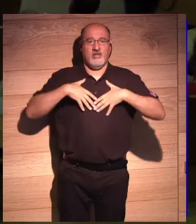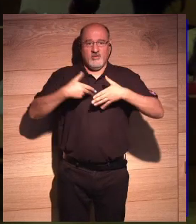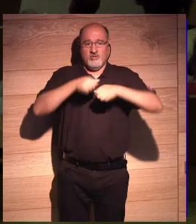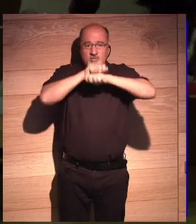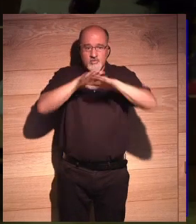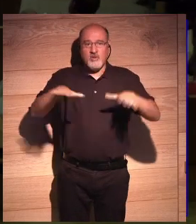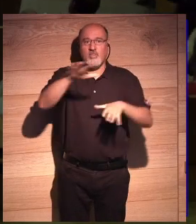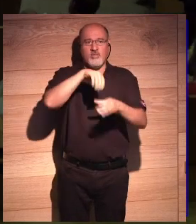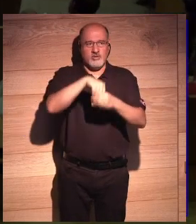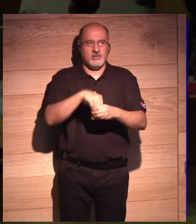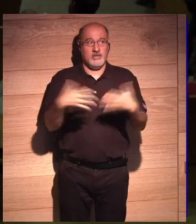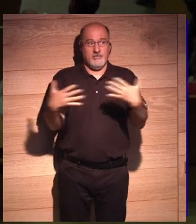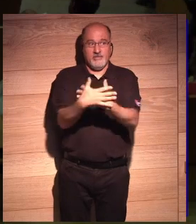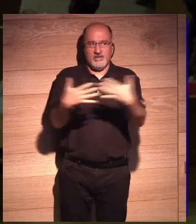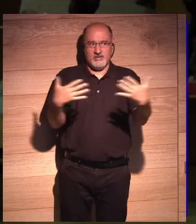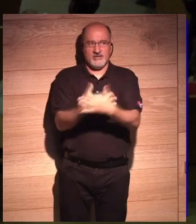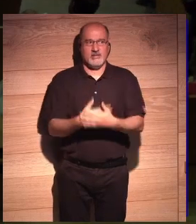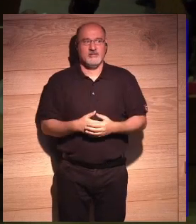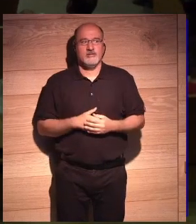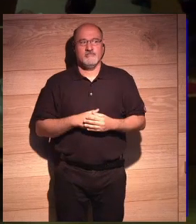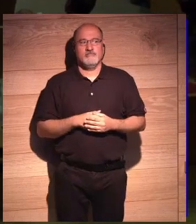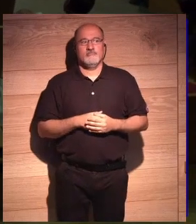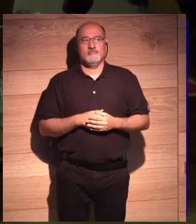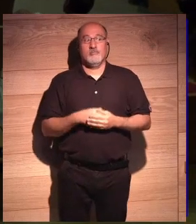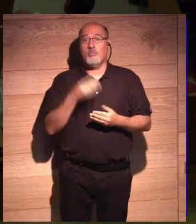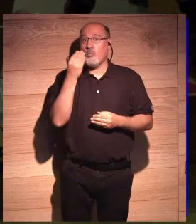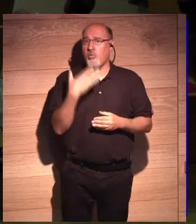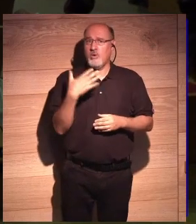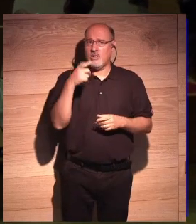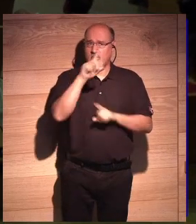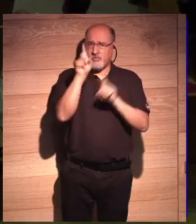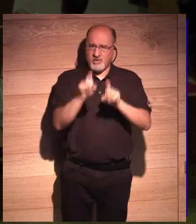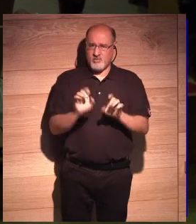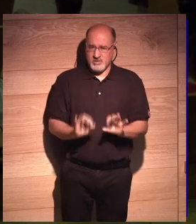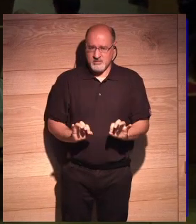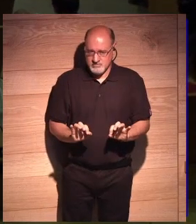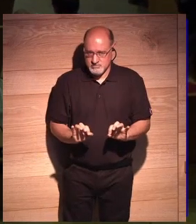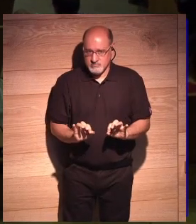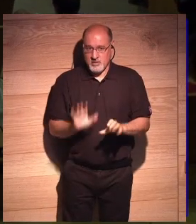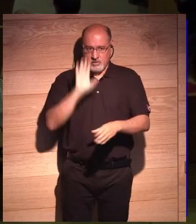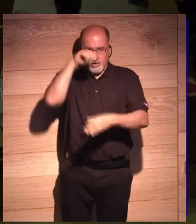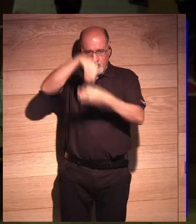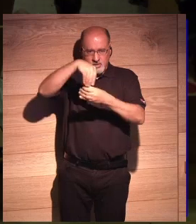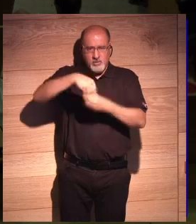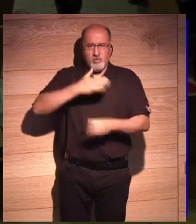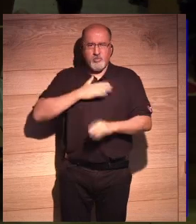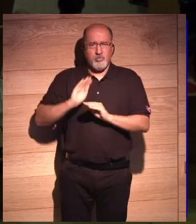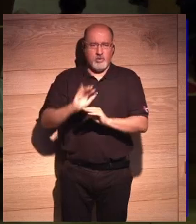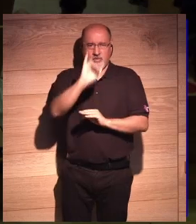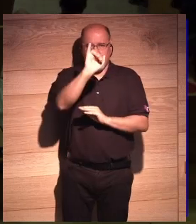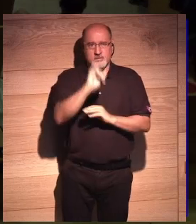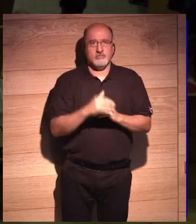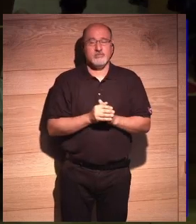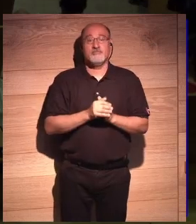socialization in VR is leading to in the near term? Oh, what a good question. Now, this has its